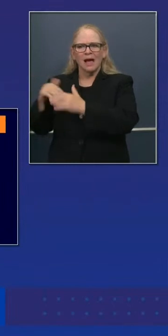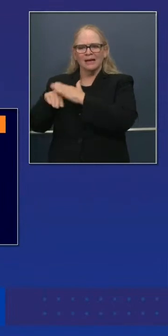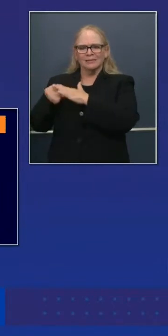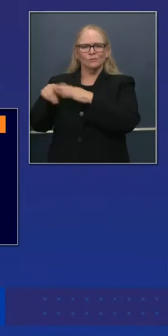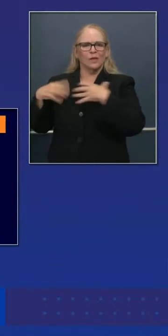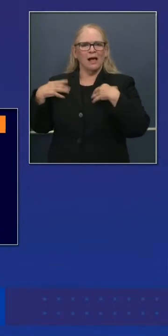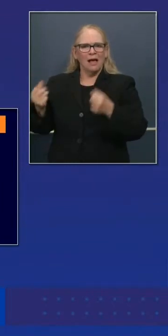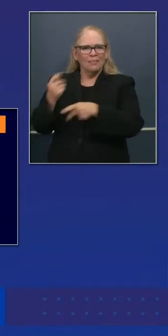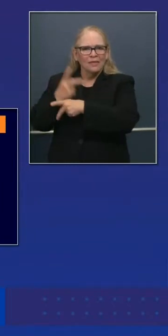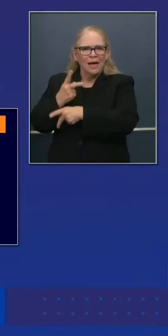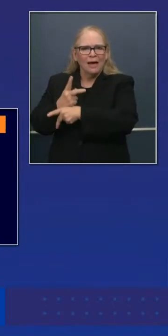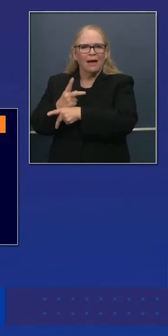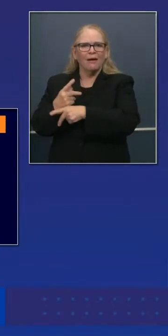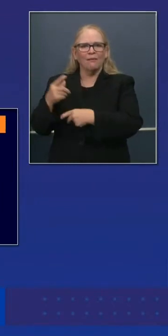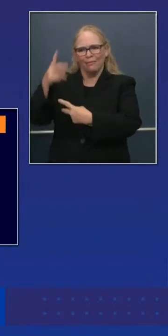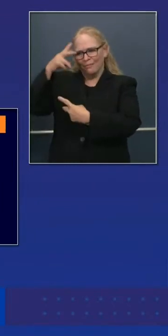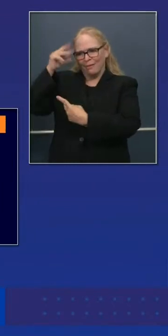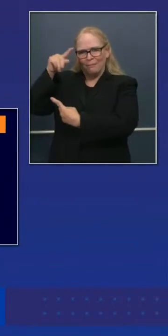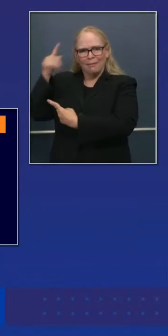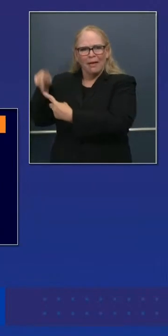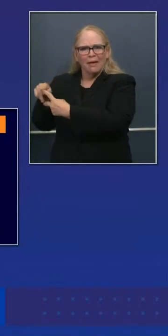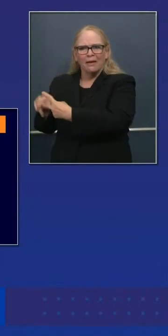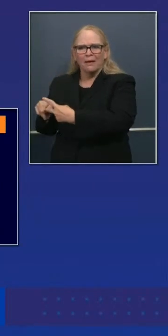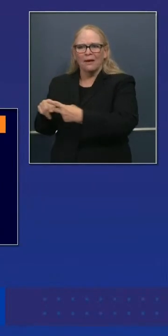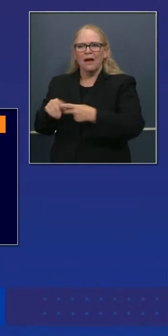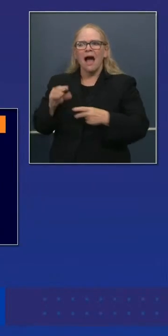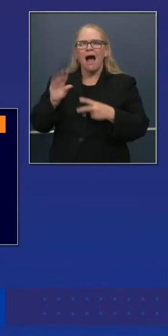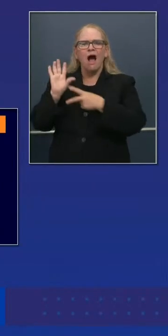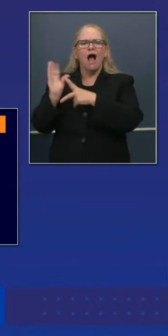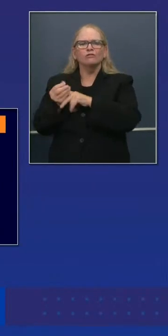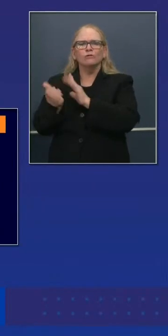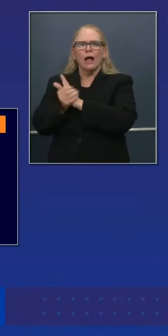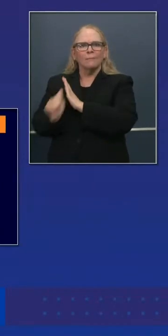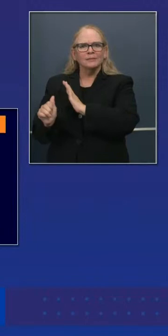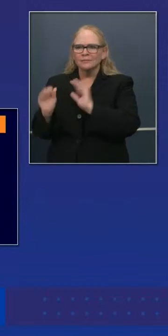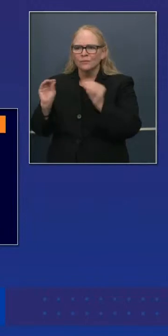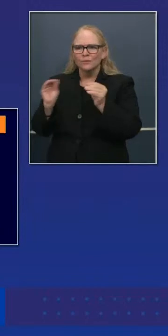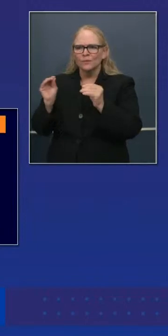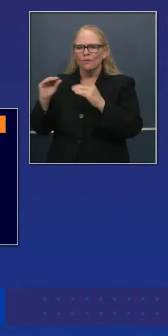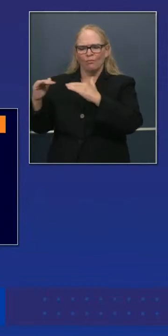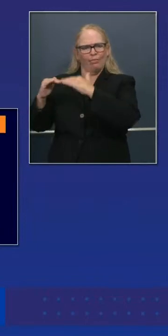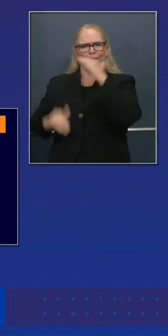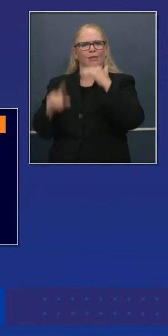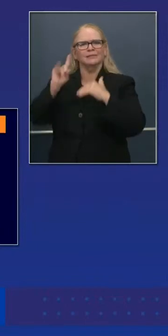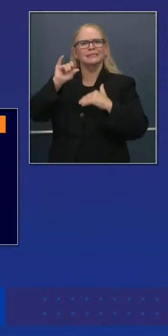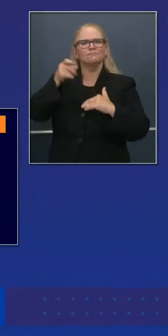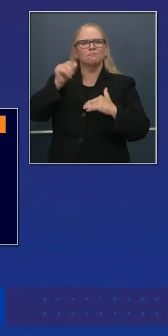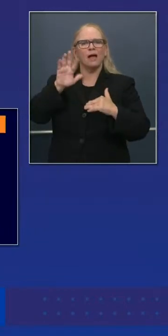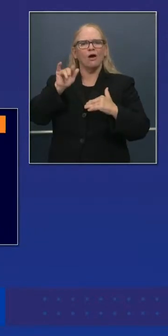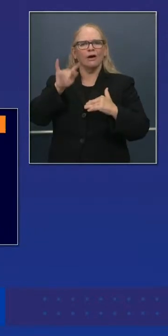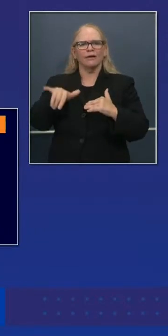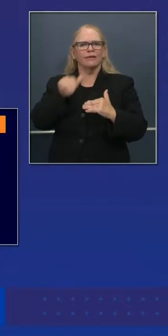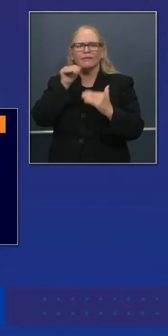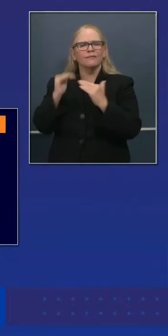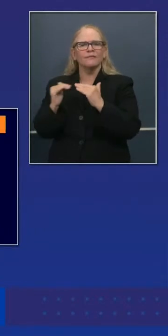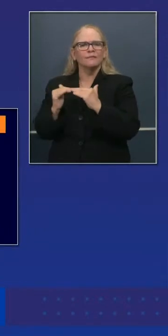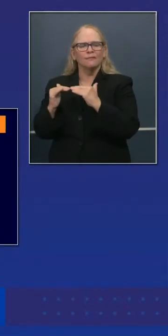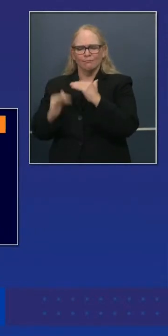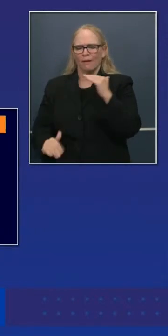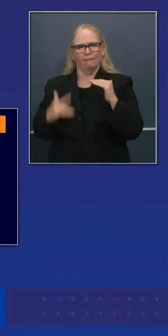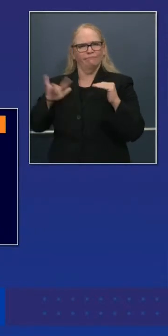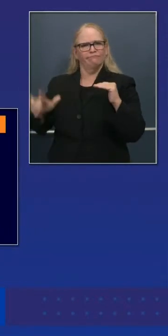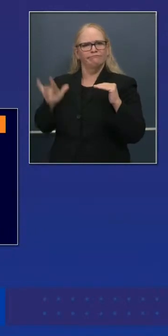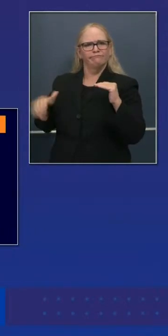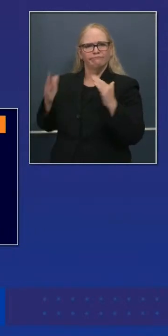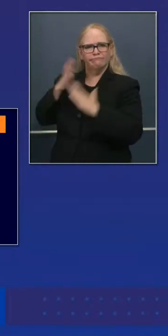there's a framework of cultural competency. But still those disparities persist, and they have been exacerbated clearly in